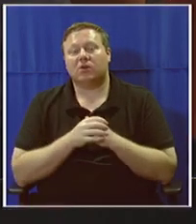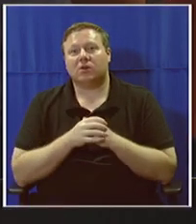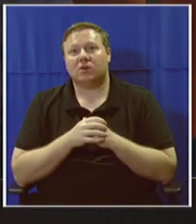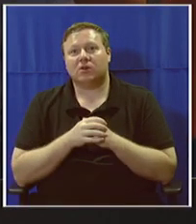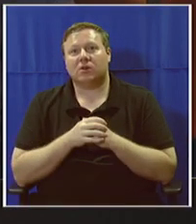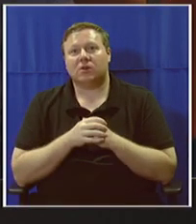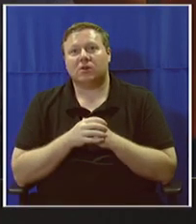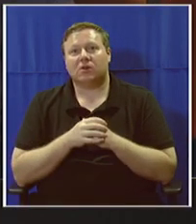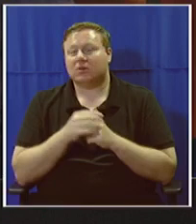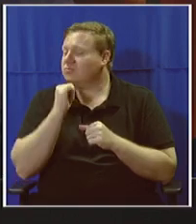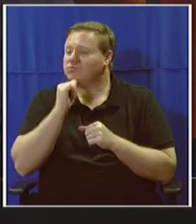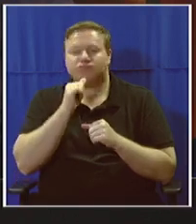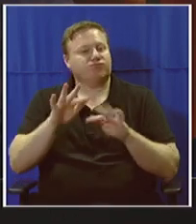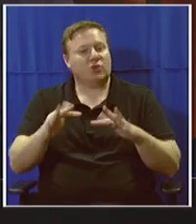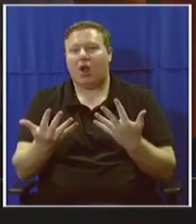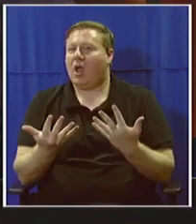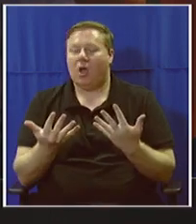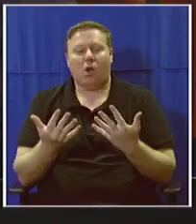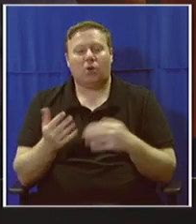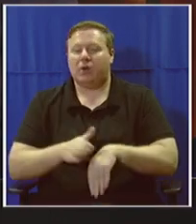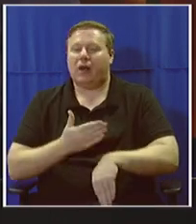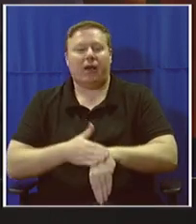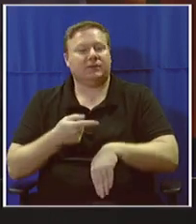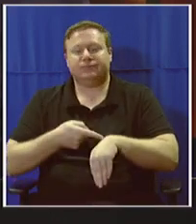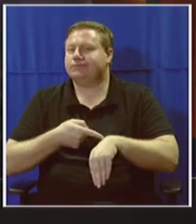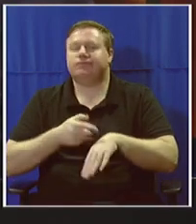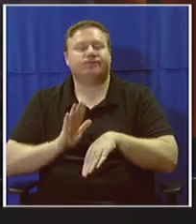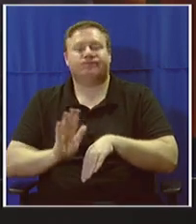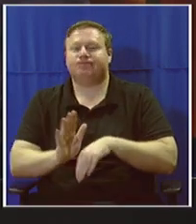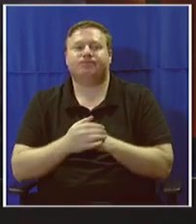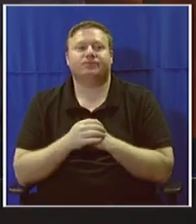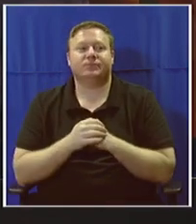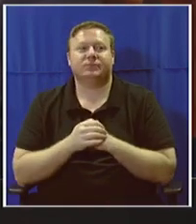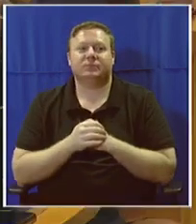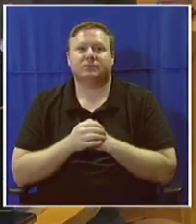I therefore would not allow it. It's too late,